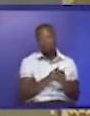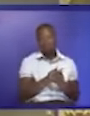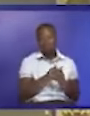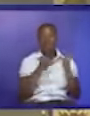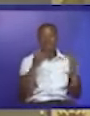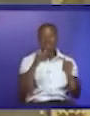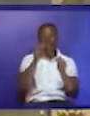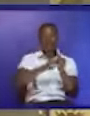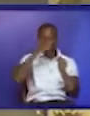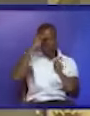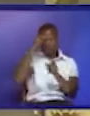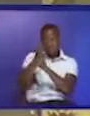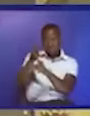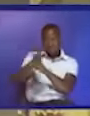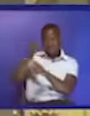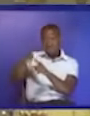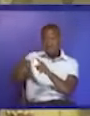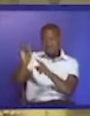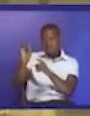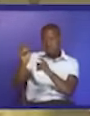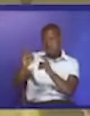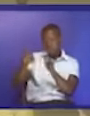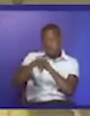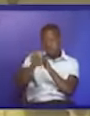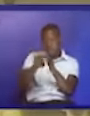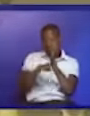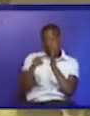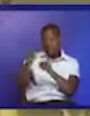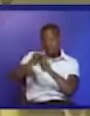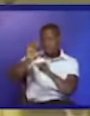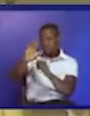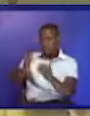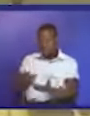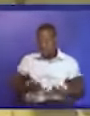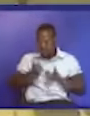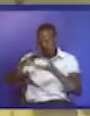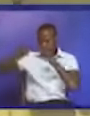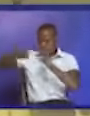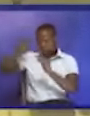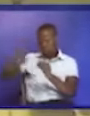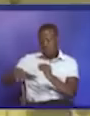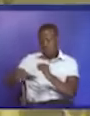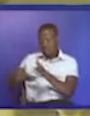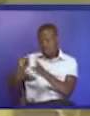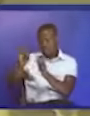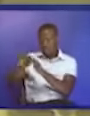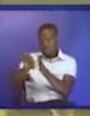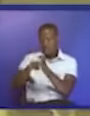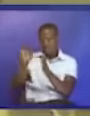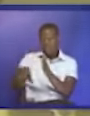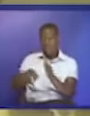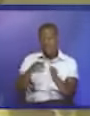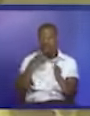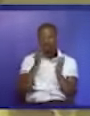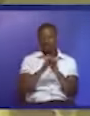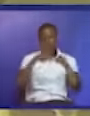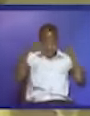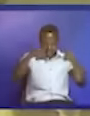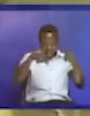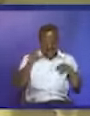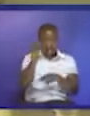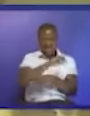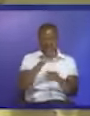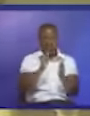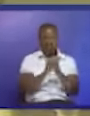Every man must find where it has been written concerning you. And he said, this day is this scripture fulfilled in